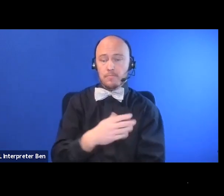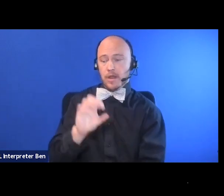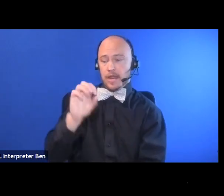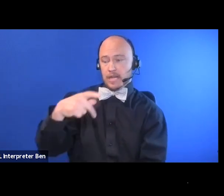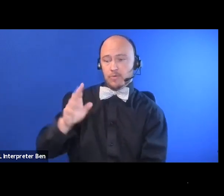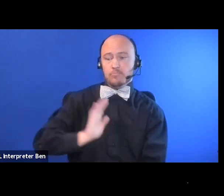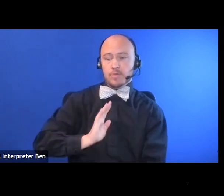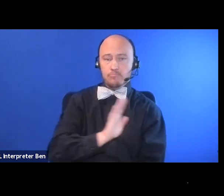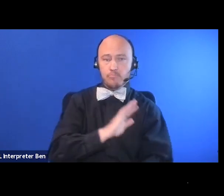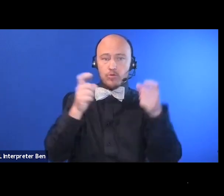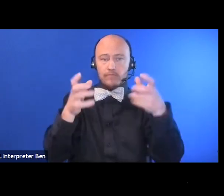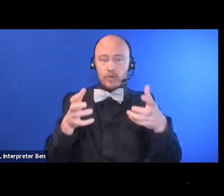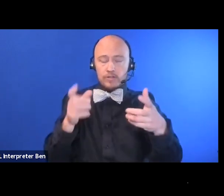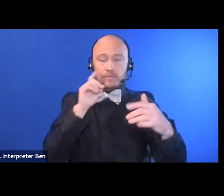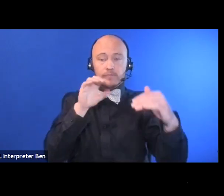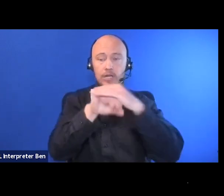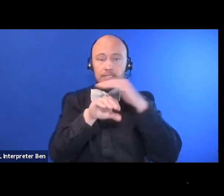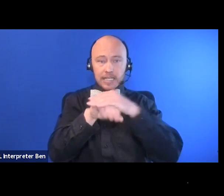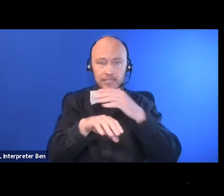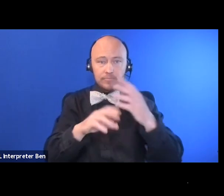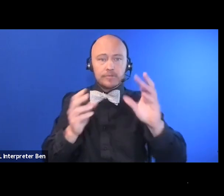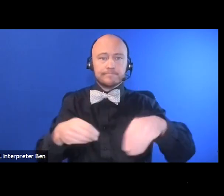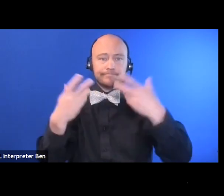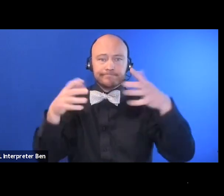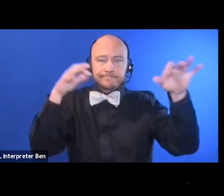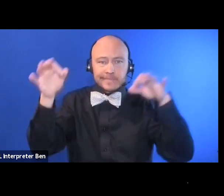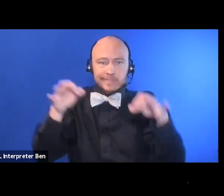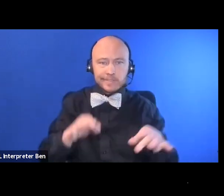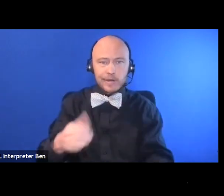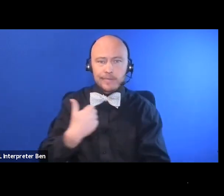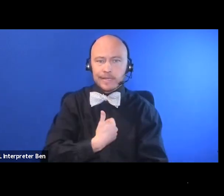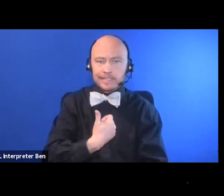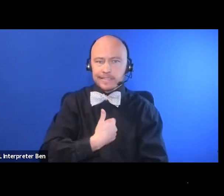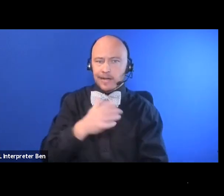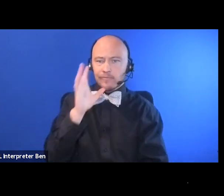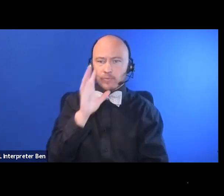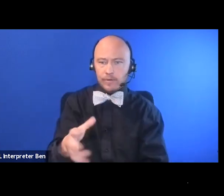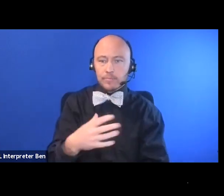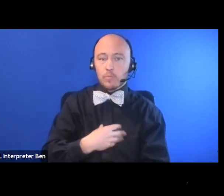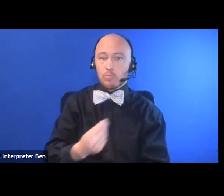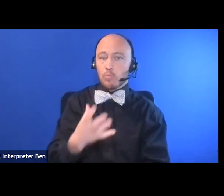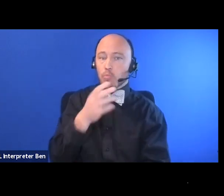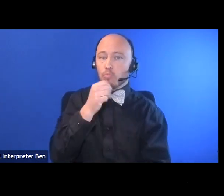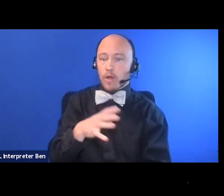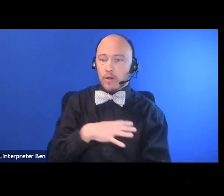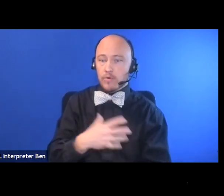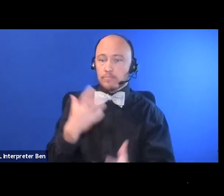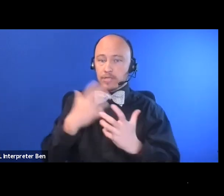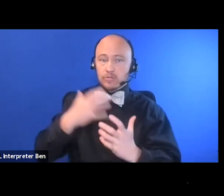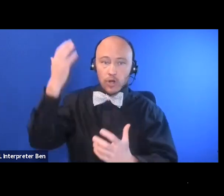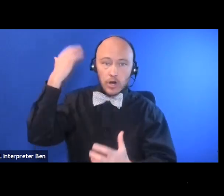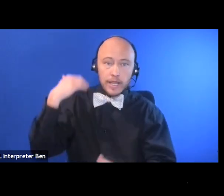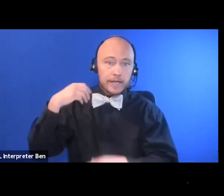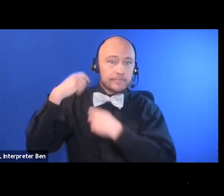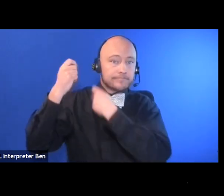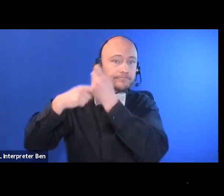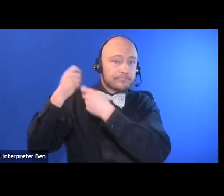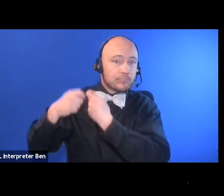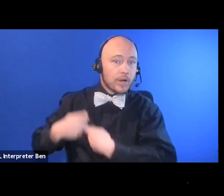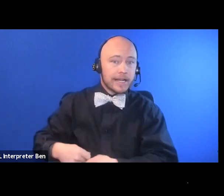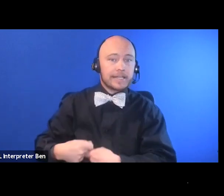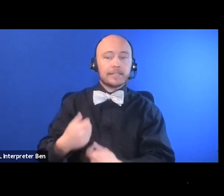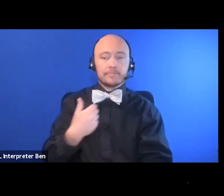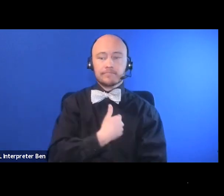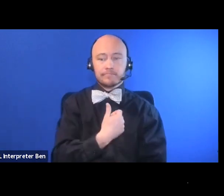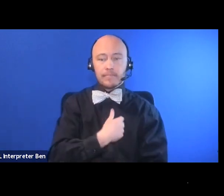Directors. For accessibility, I'd like to offer a physical description of myself. I am a white woman with dark hair that's braided to the side.